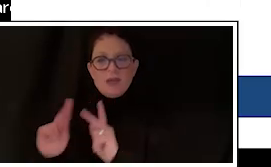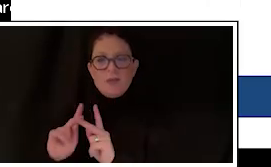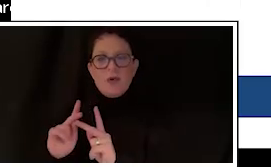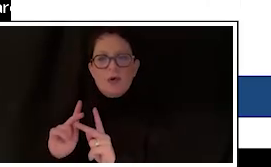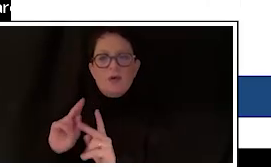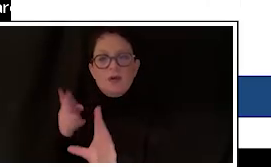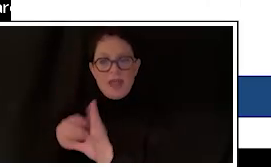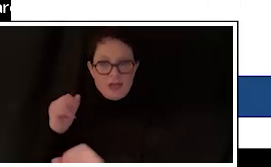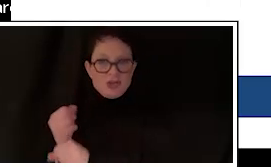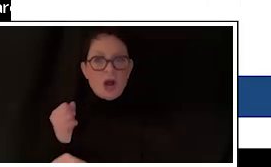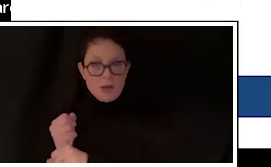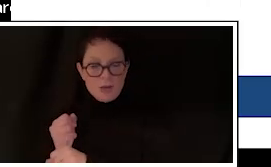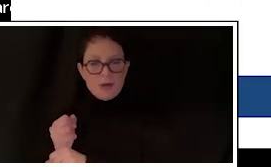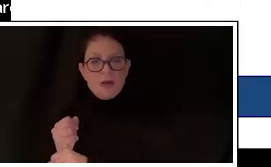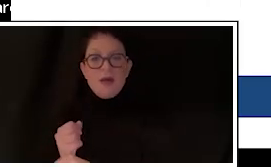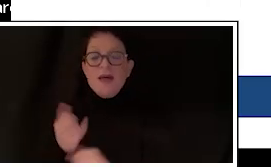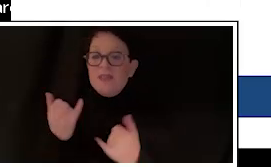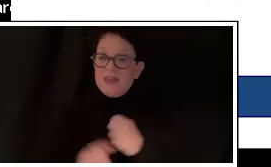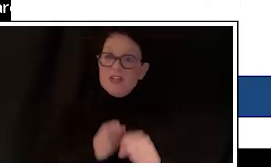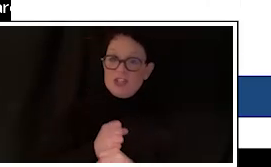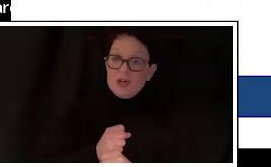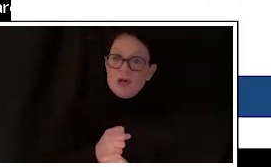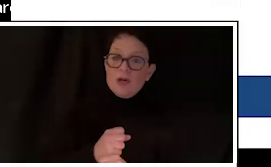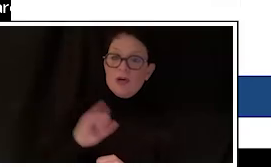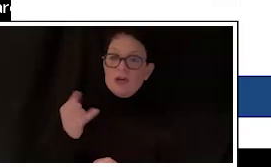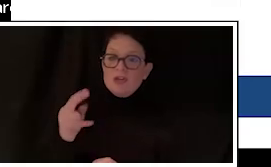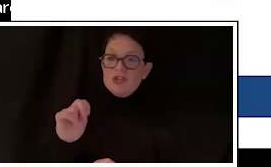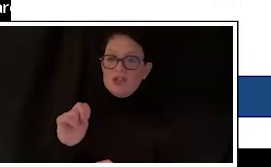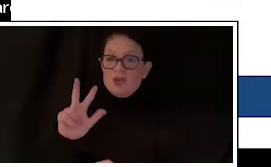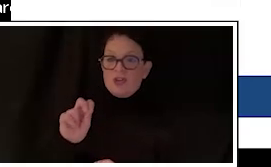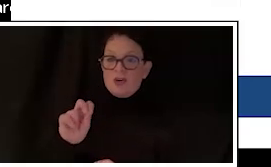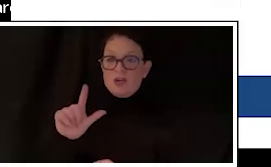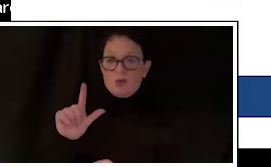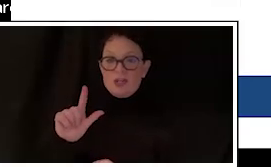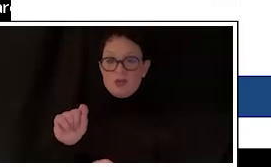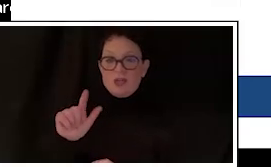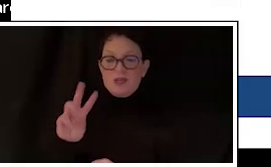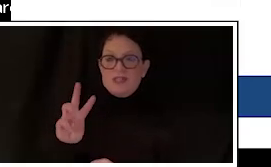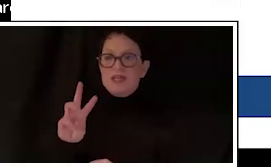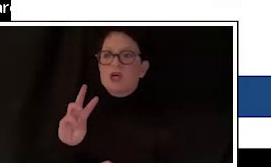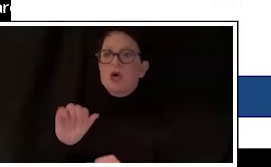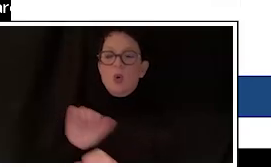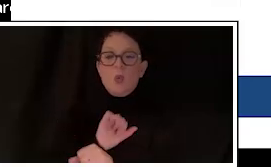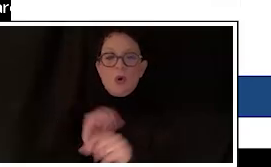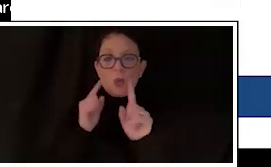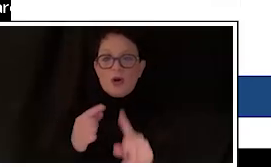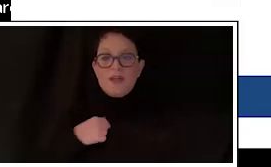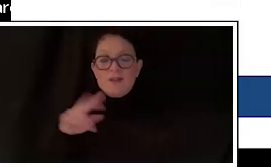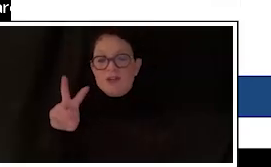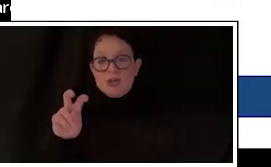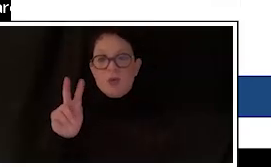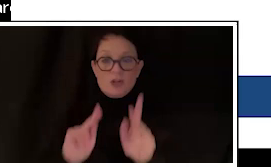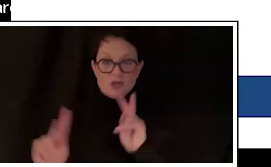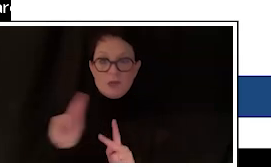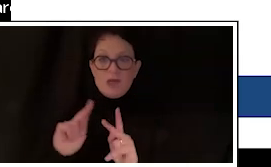jobs. This year, by June 30th of 2026, we're working towards getting 200